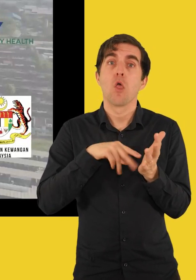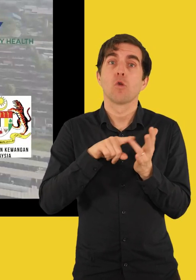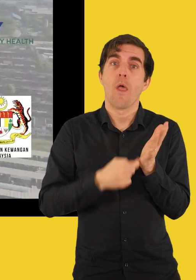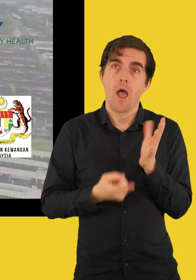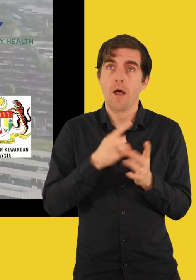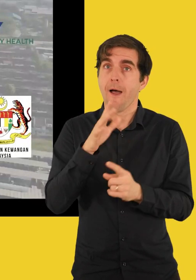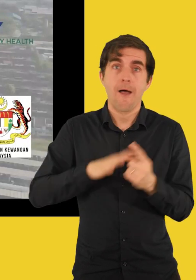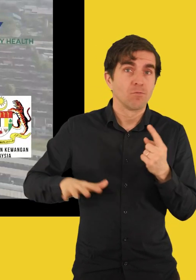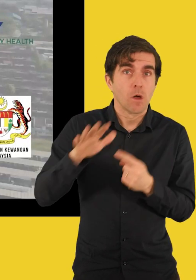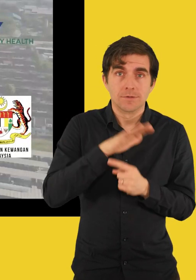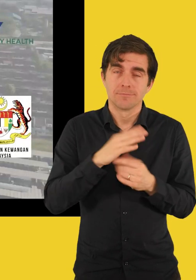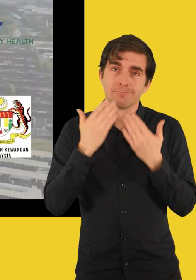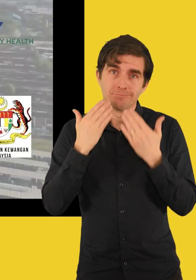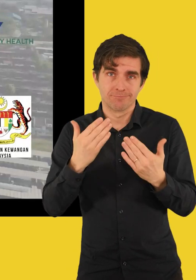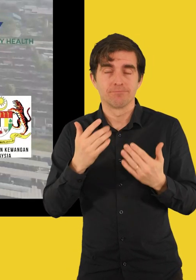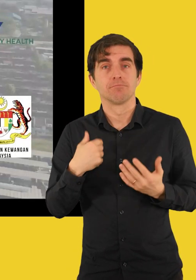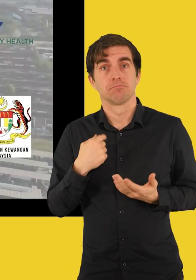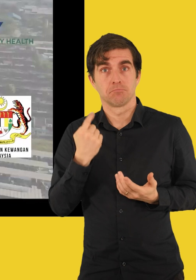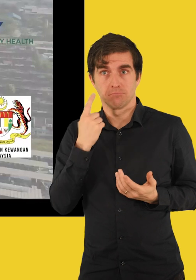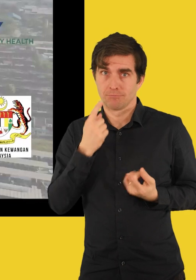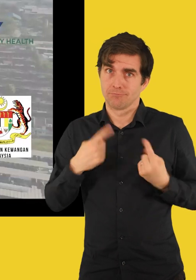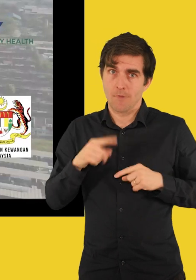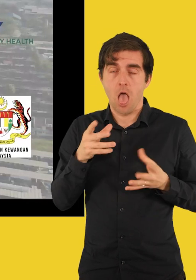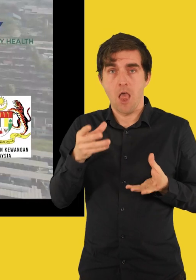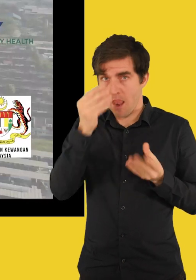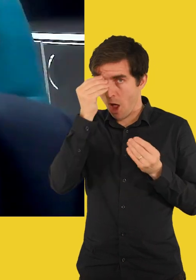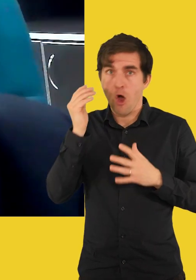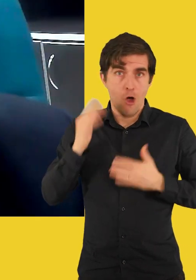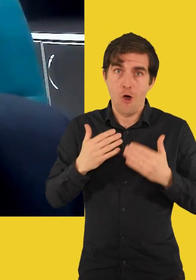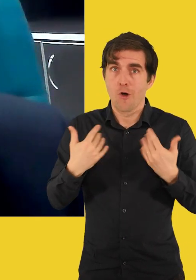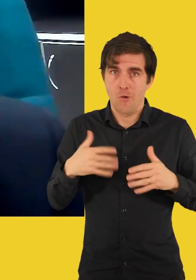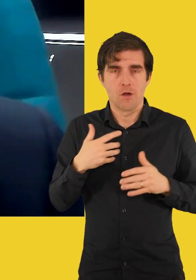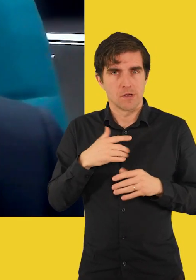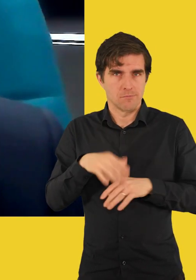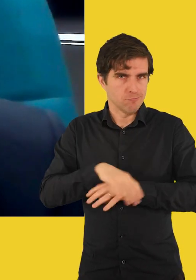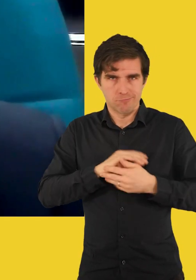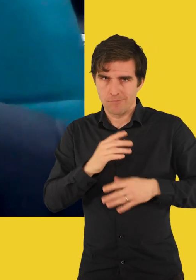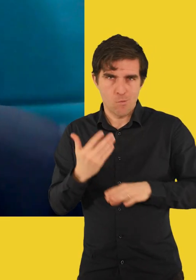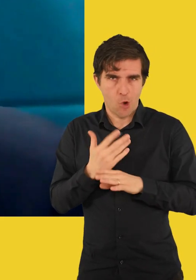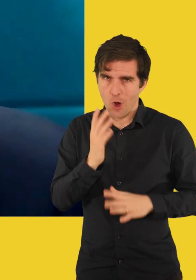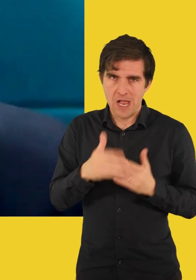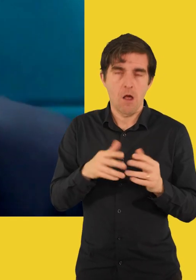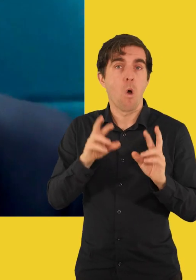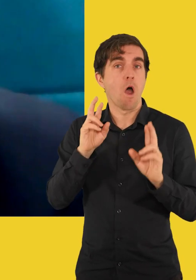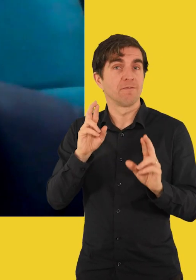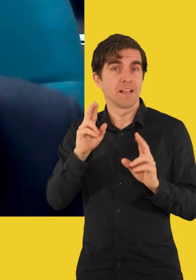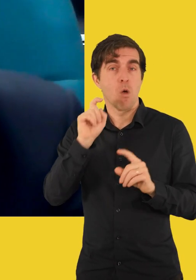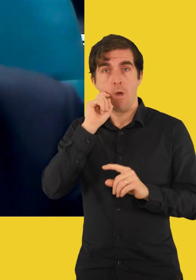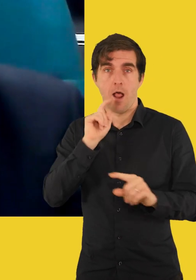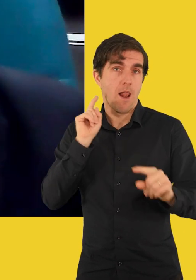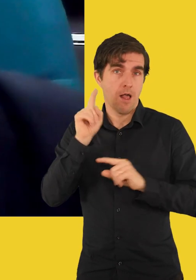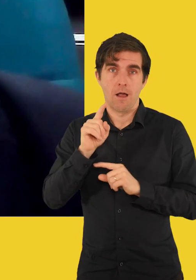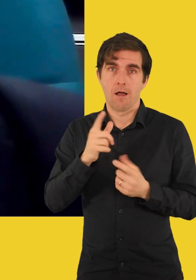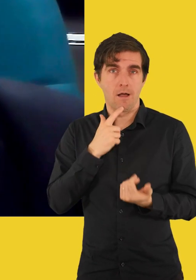thank Dale, Leonora, and everybody. And like I said, we are learning, we are working on it, and hopefully